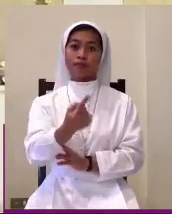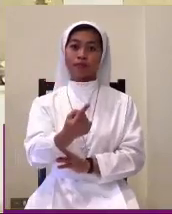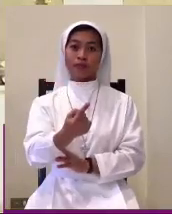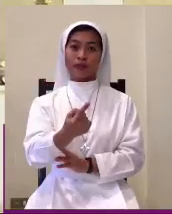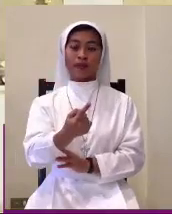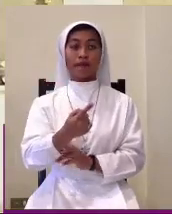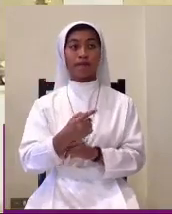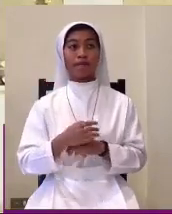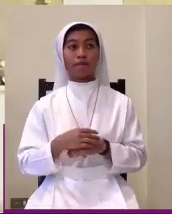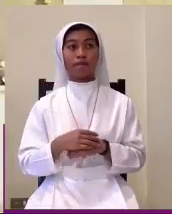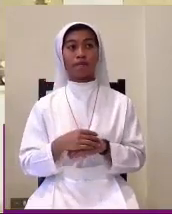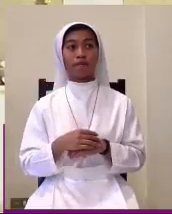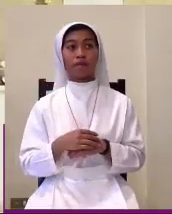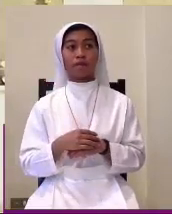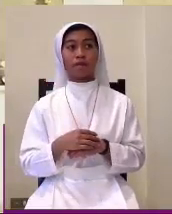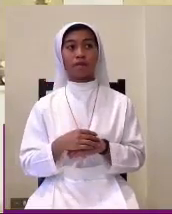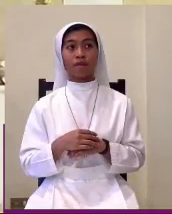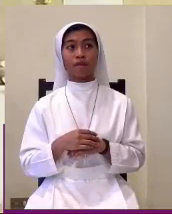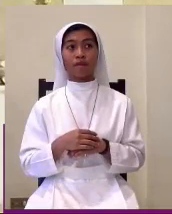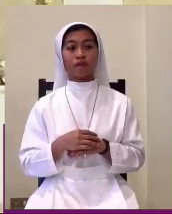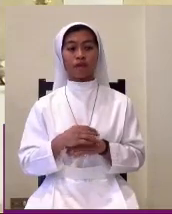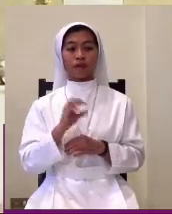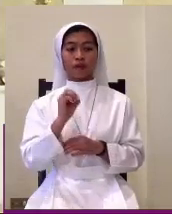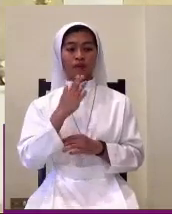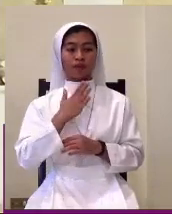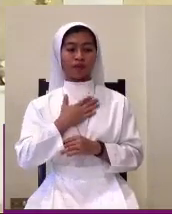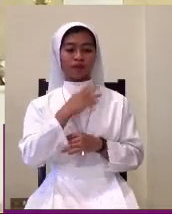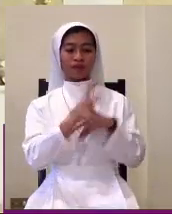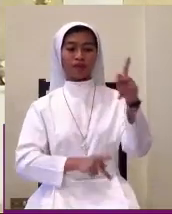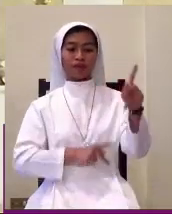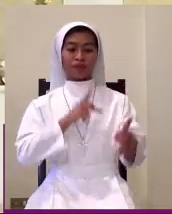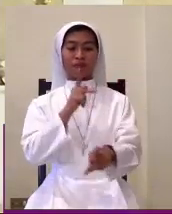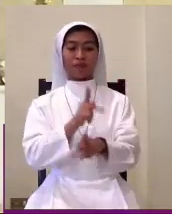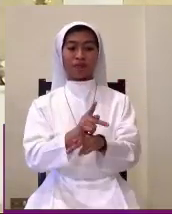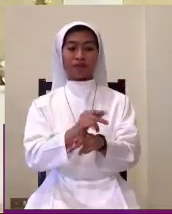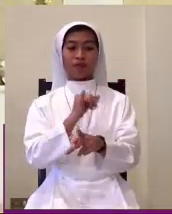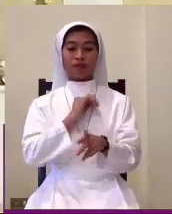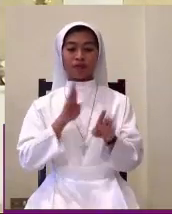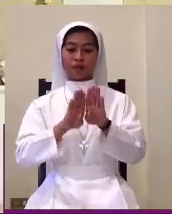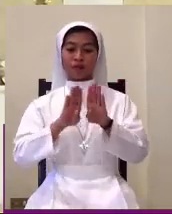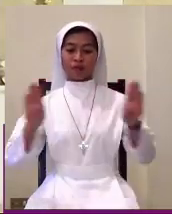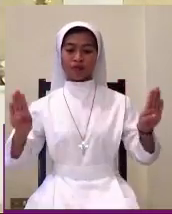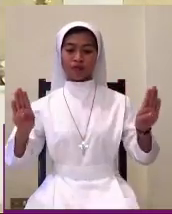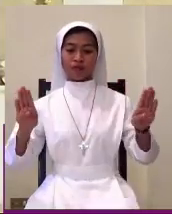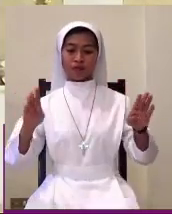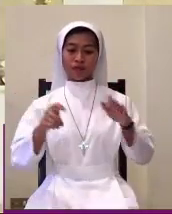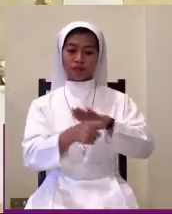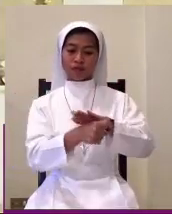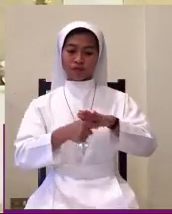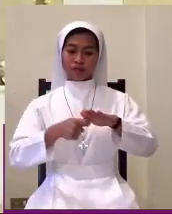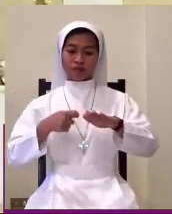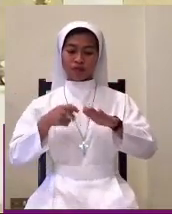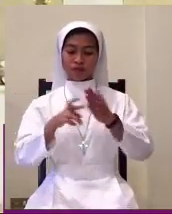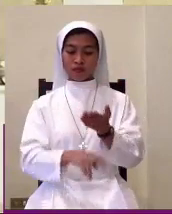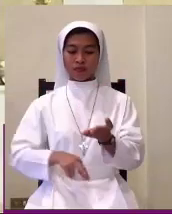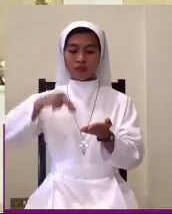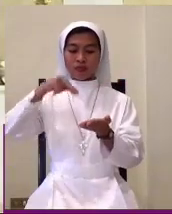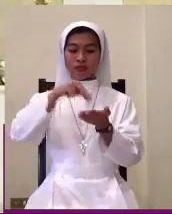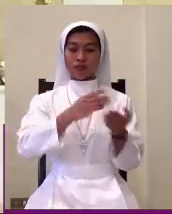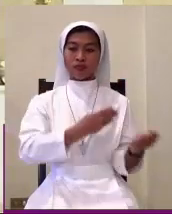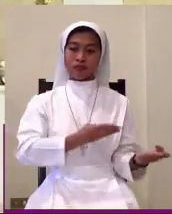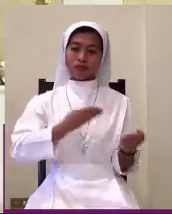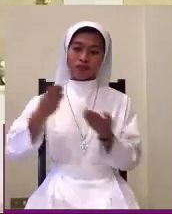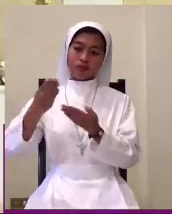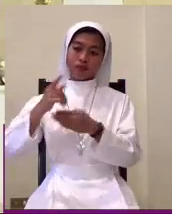God, I will open your graves and have you rise from them and bring you back to the land of